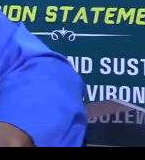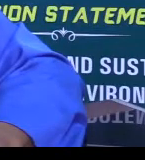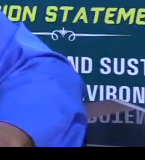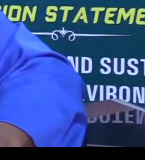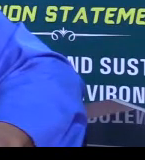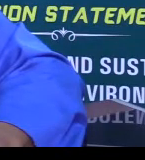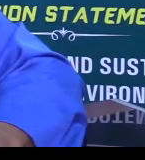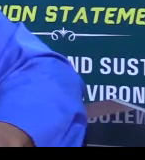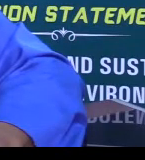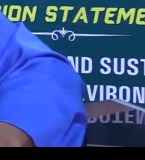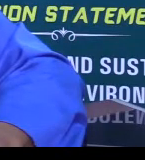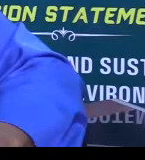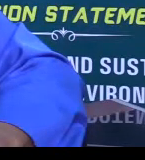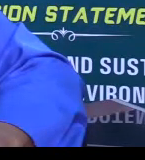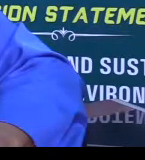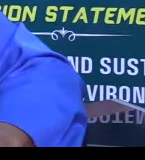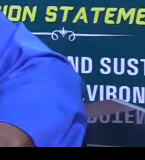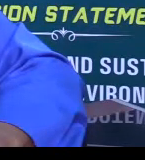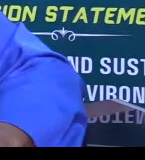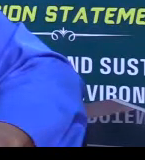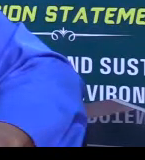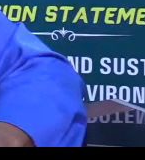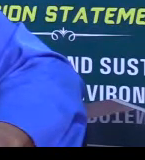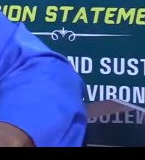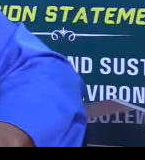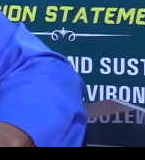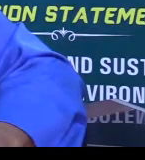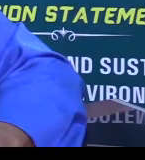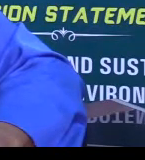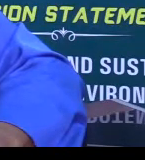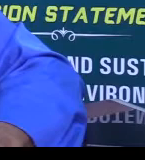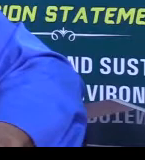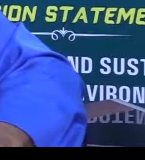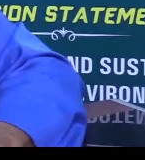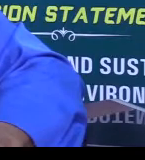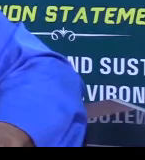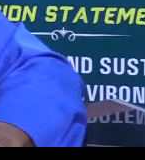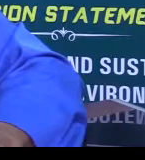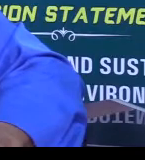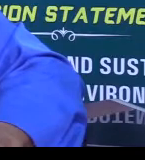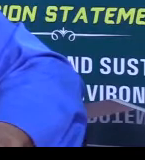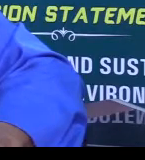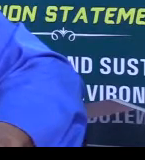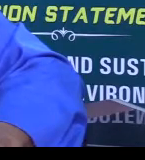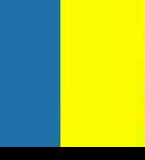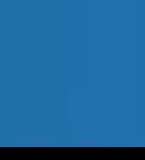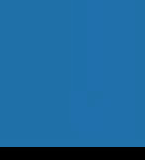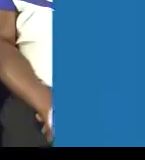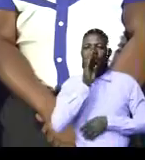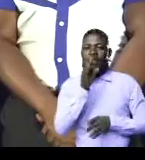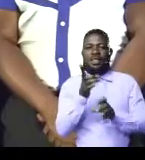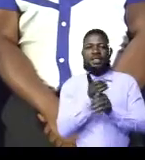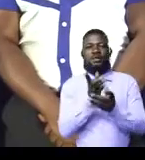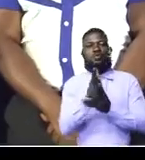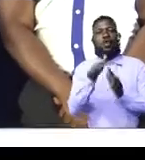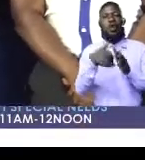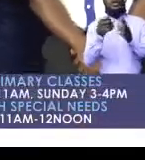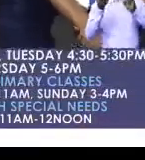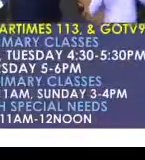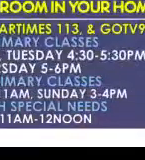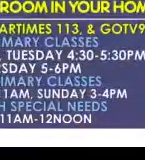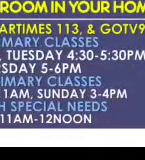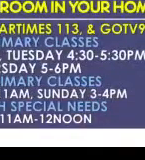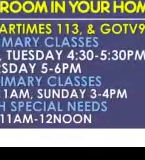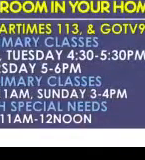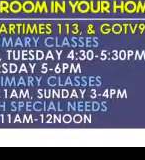pupils, parents, and guardians. Let me start by thanking you for being a part of all our remote learning platforms, particularly our